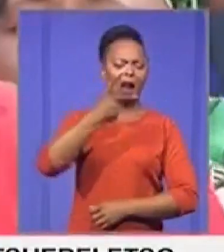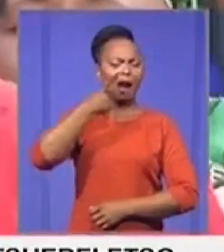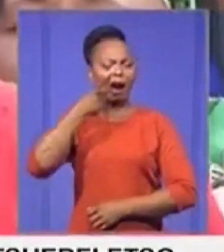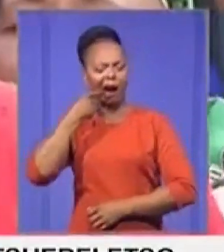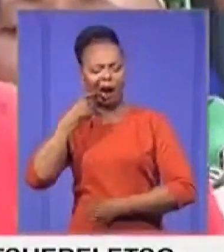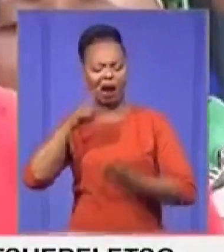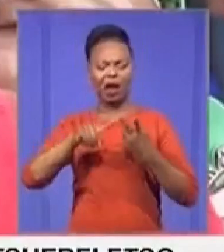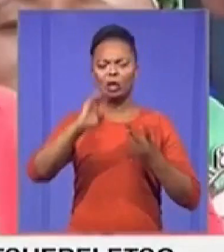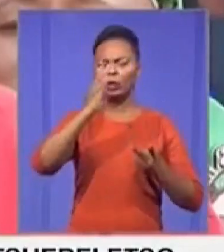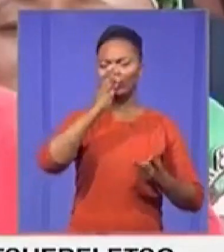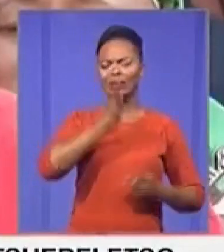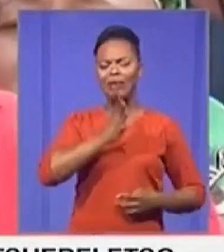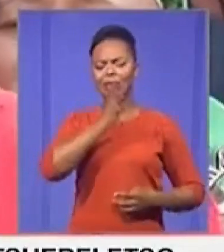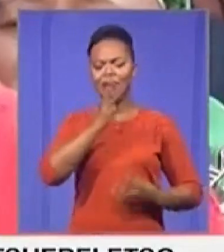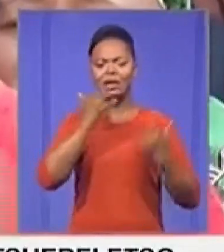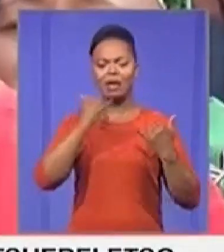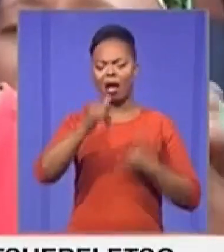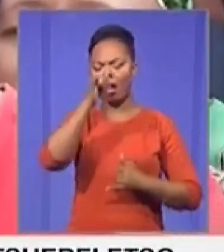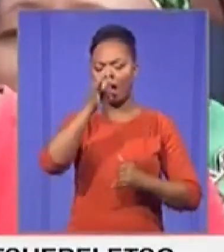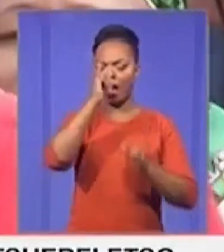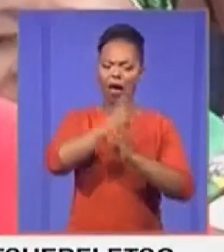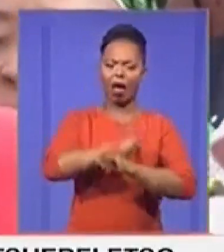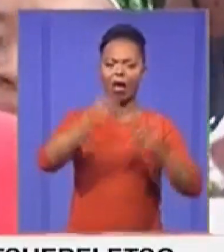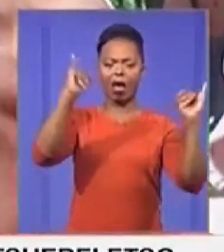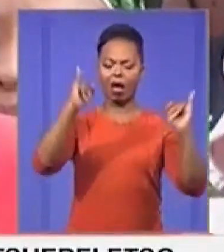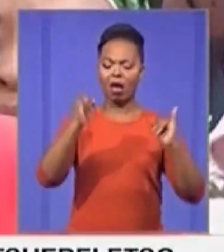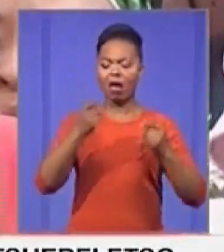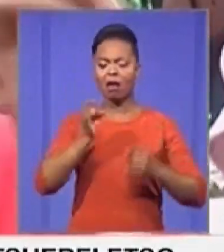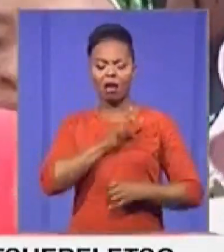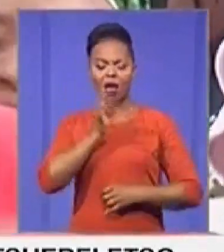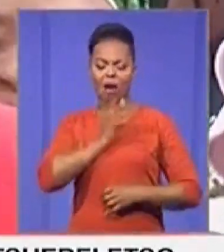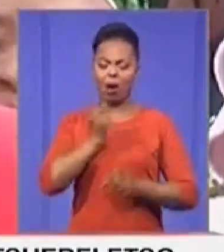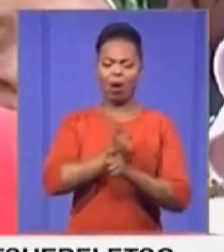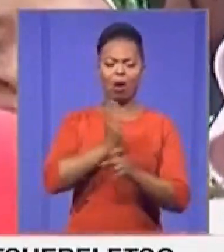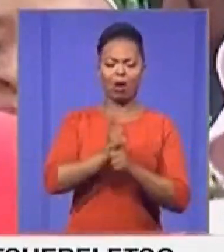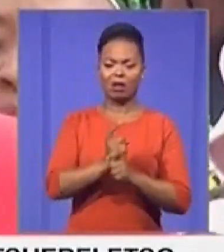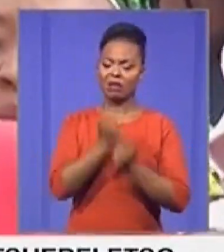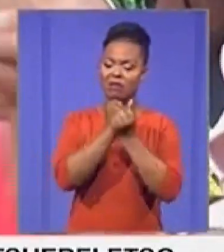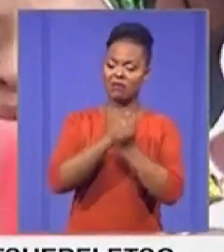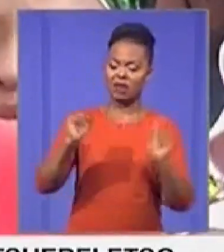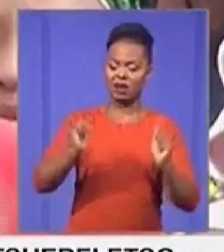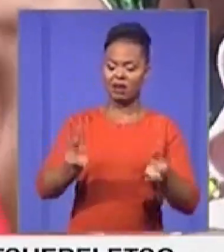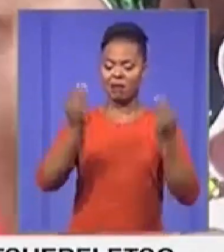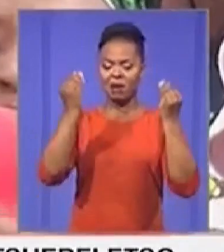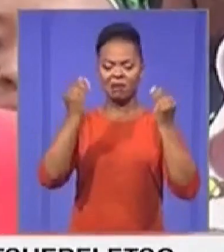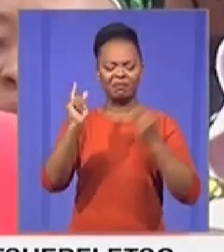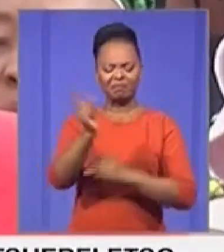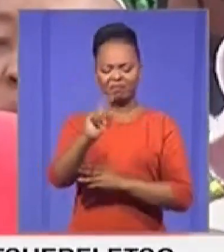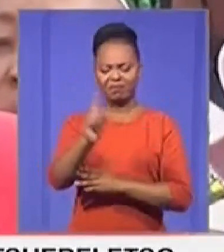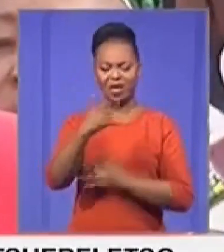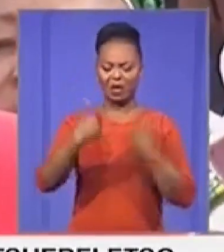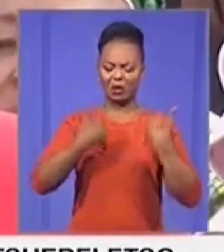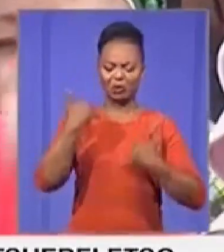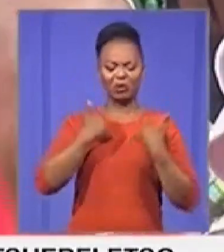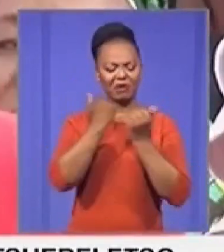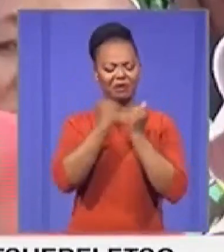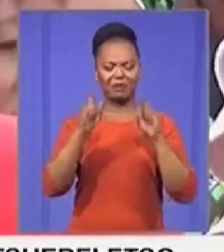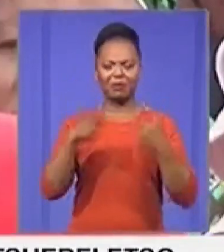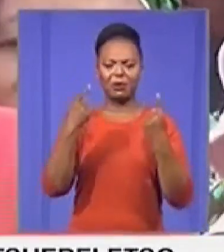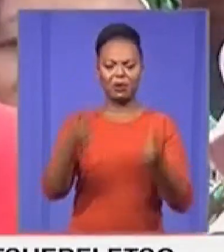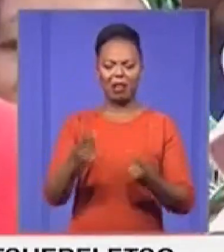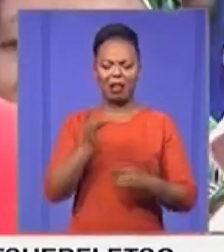di tsotsi tse e le gore ga re khone go tsamaya free, re ka se re enjoy ya freedom while re pallwa ke go tsamaya